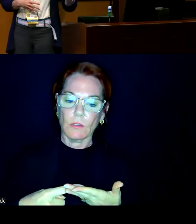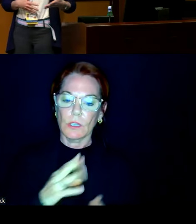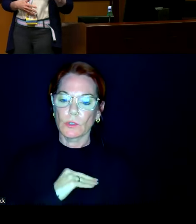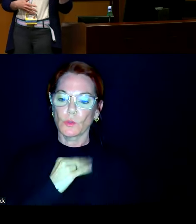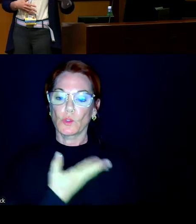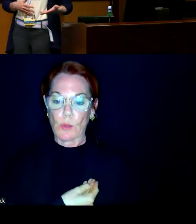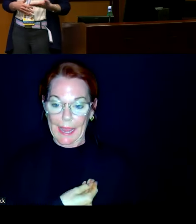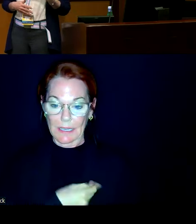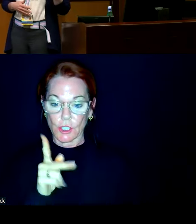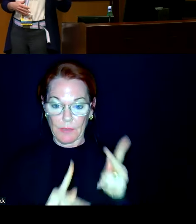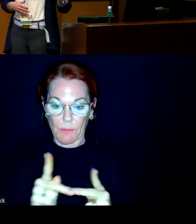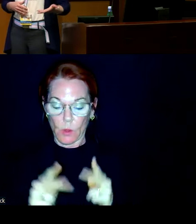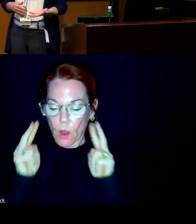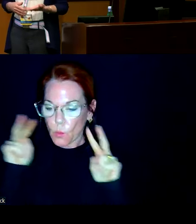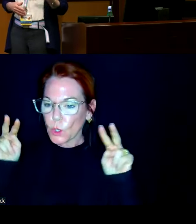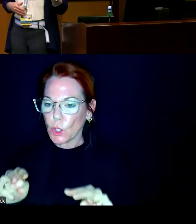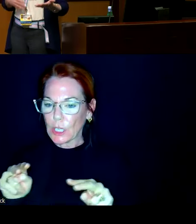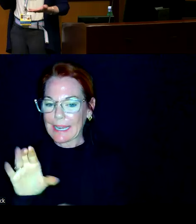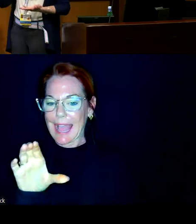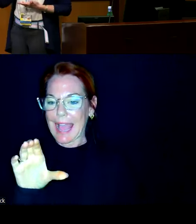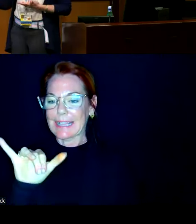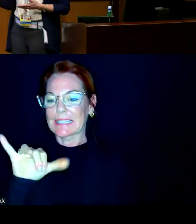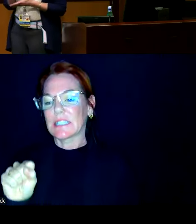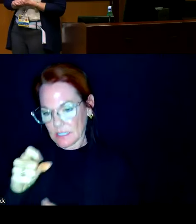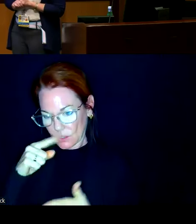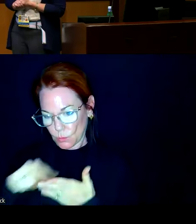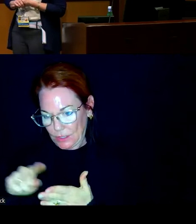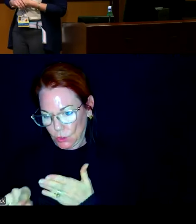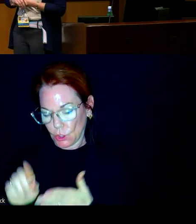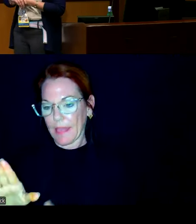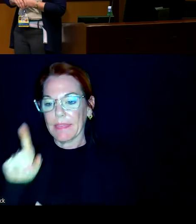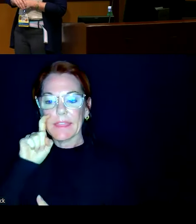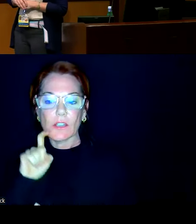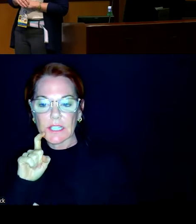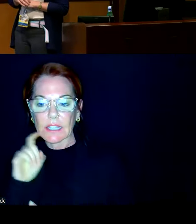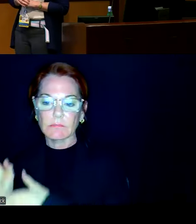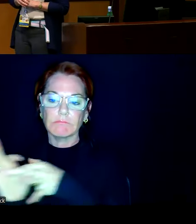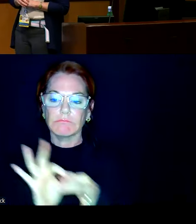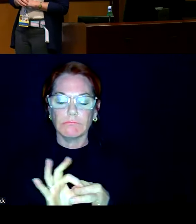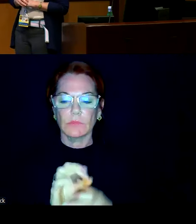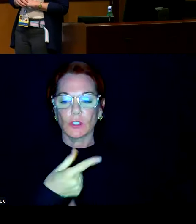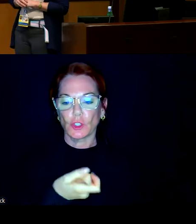And so we're looking at research about folks who their sex identifies with their gender identity.